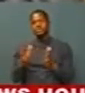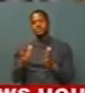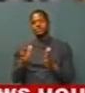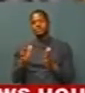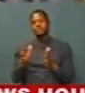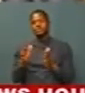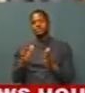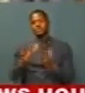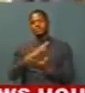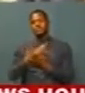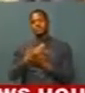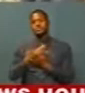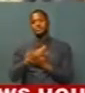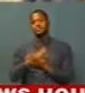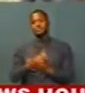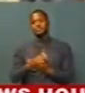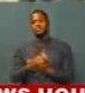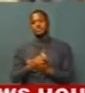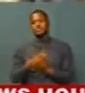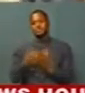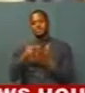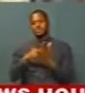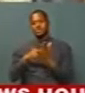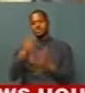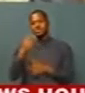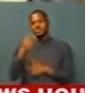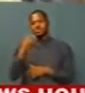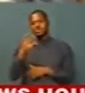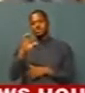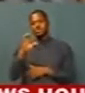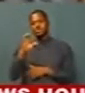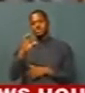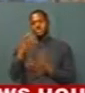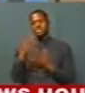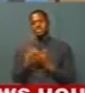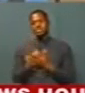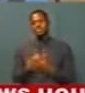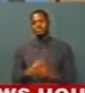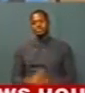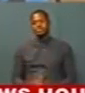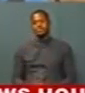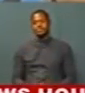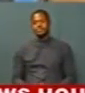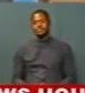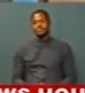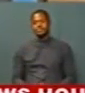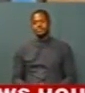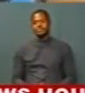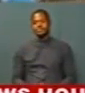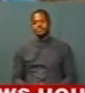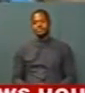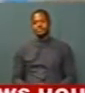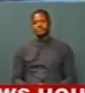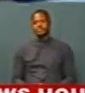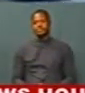or hindrance. Reporting for GBC News, Sualah Abdul-Wahab, Sissala East.